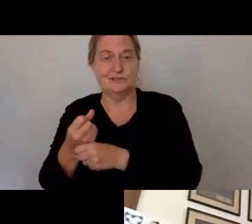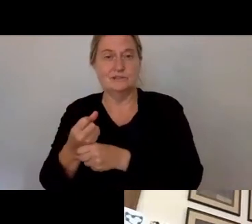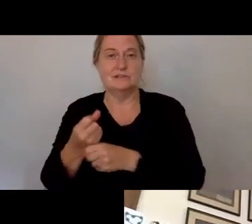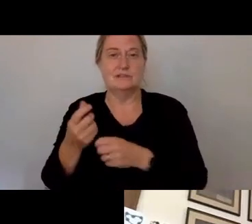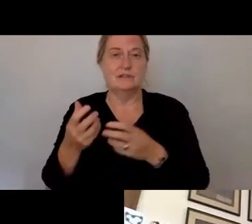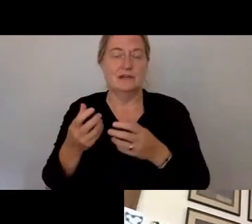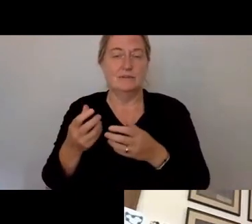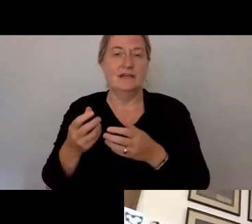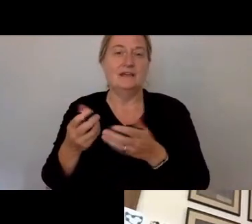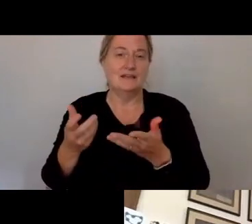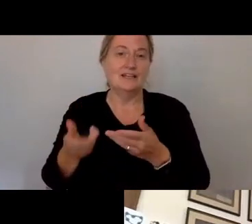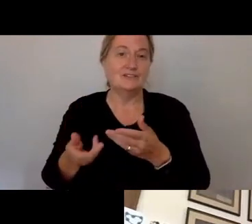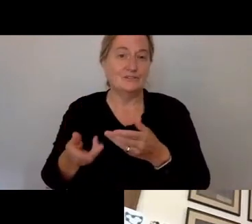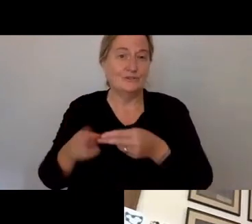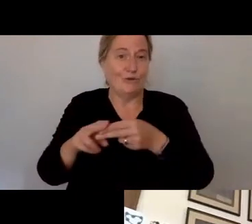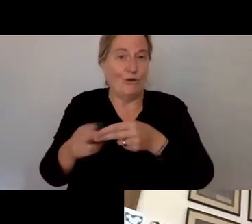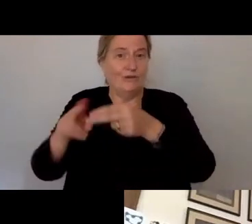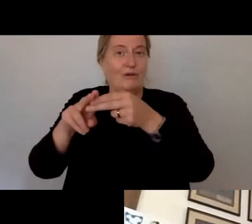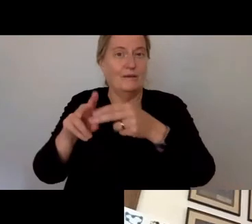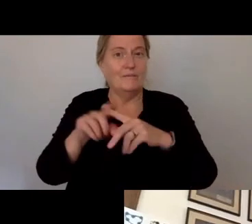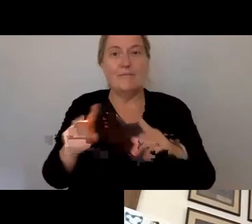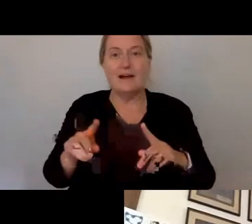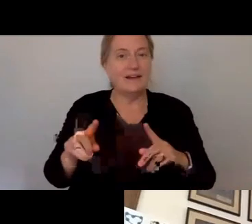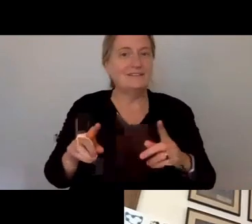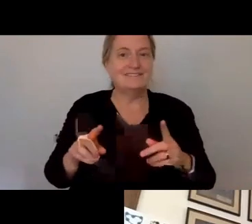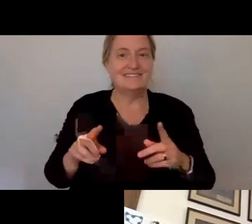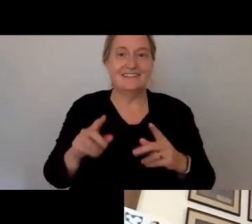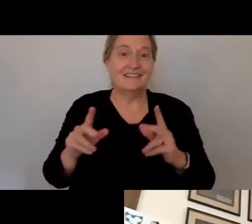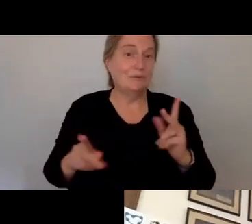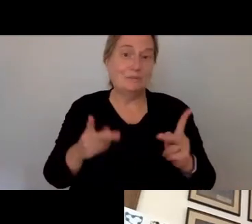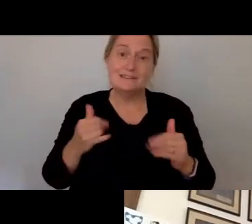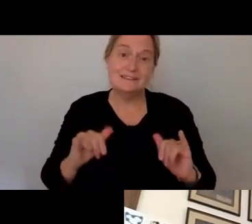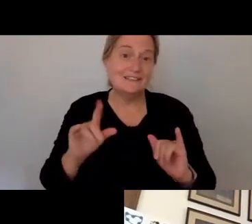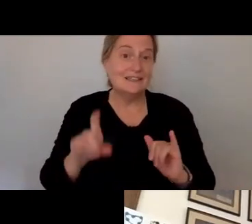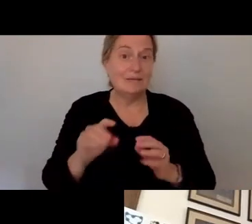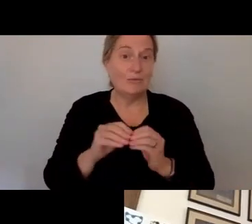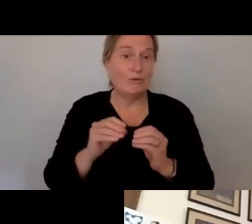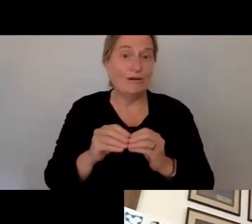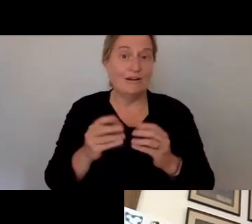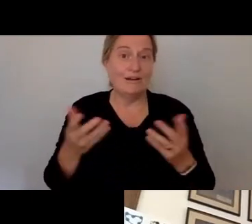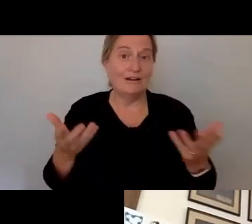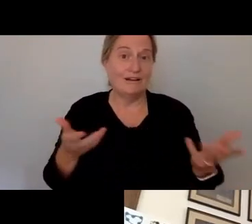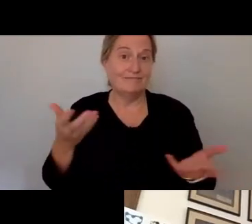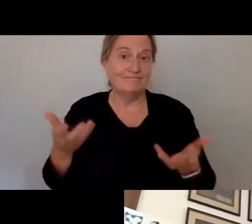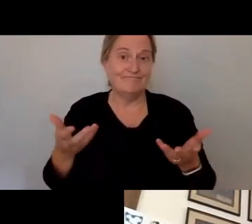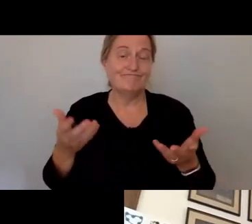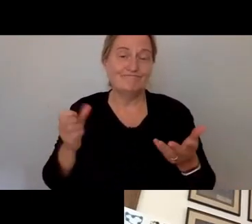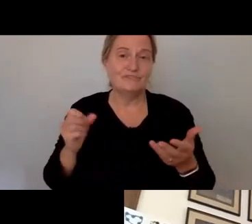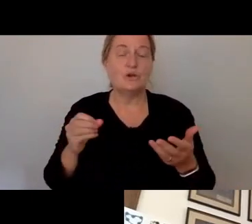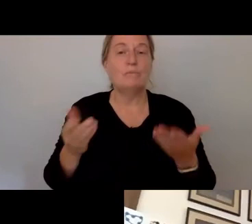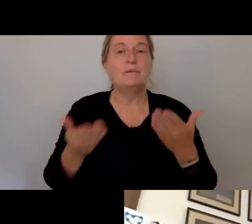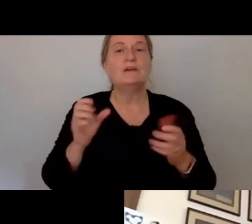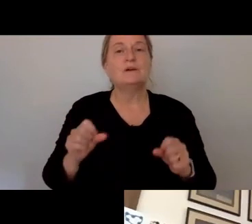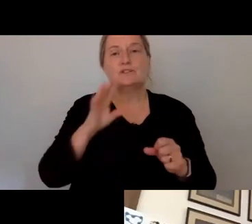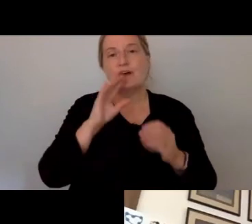it's growing, but at the end, no one thinks that they're getting all that they could use. And so maybe we'll talk some more about the